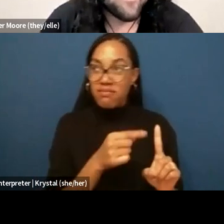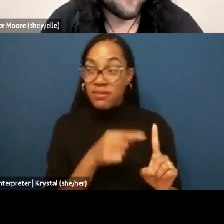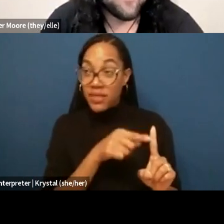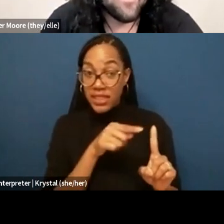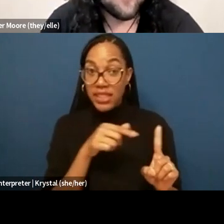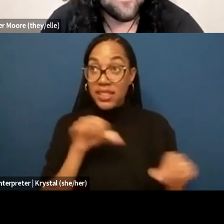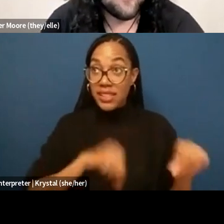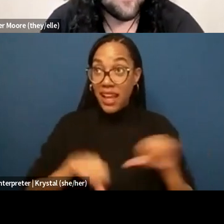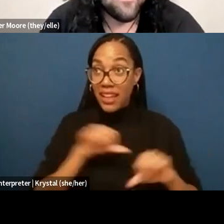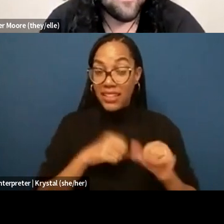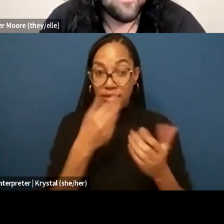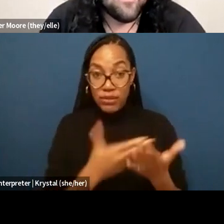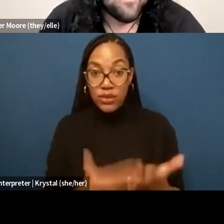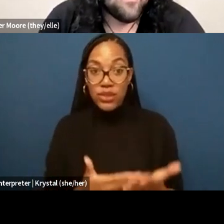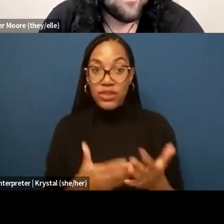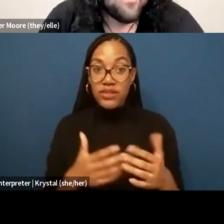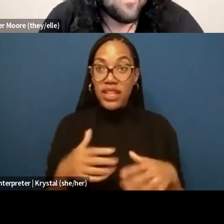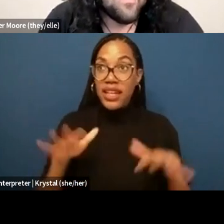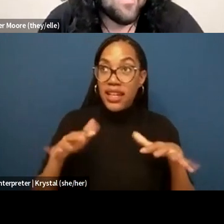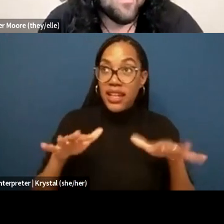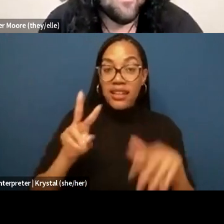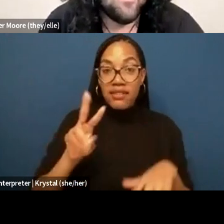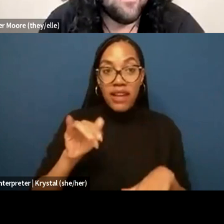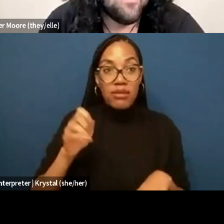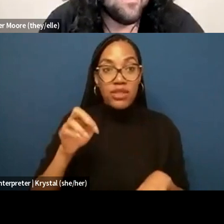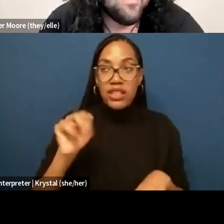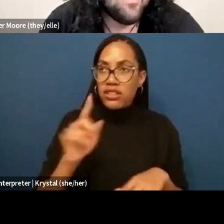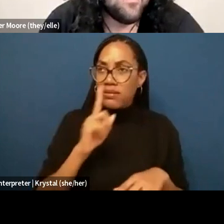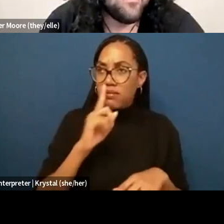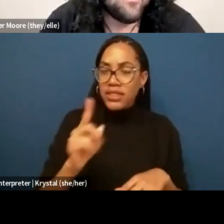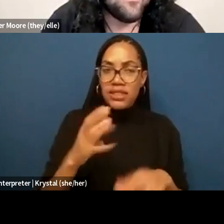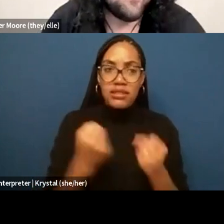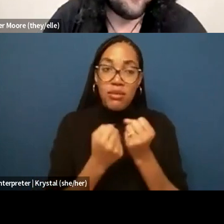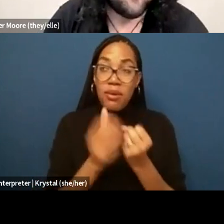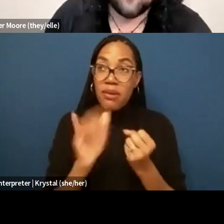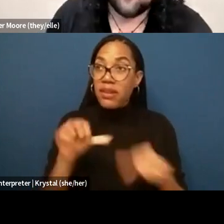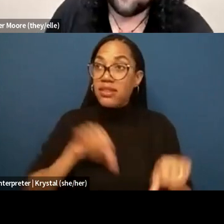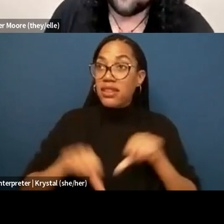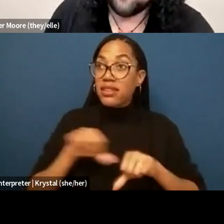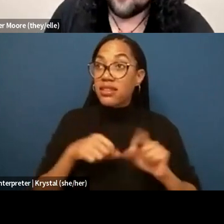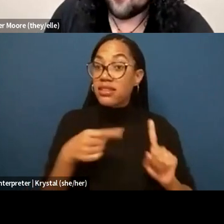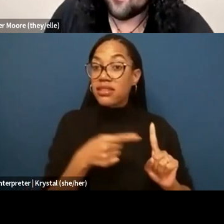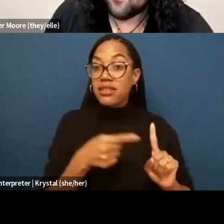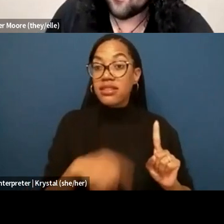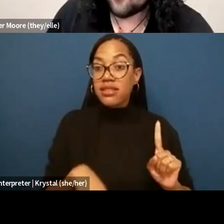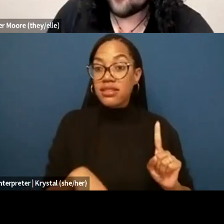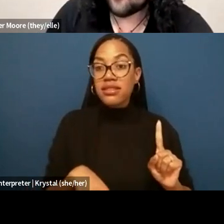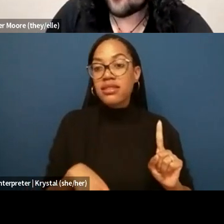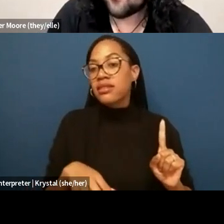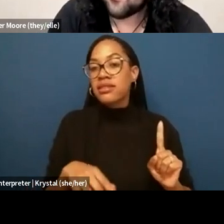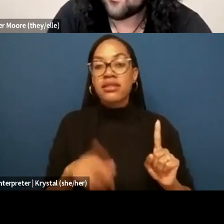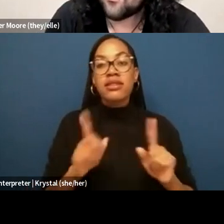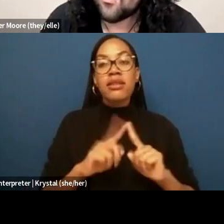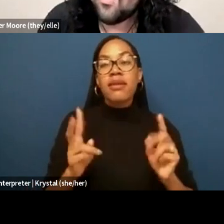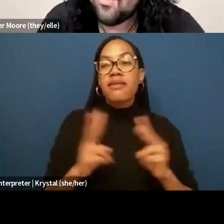have my bowls right next to me, is very much supported by science, but I'm very eager to